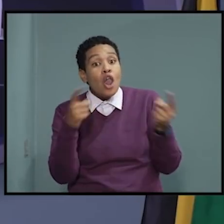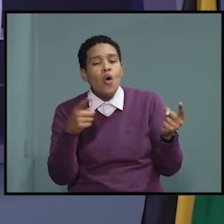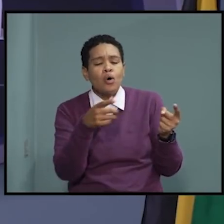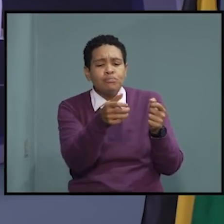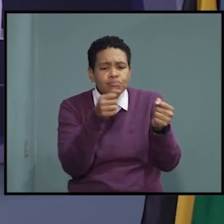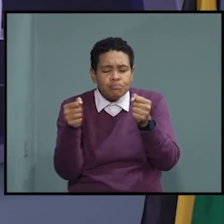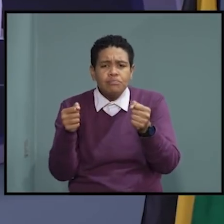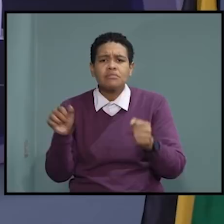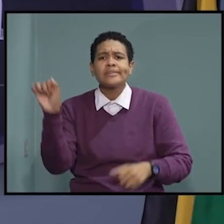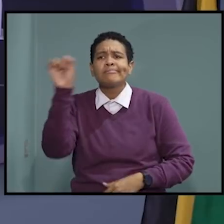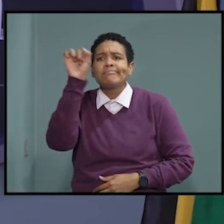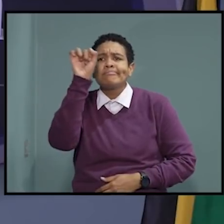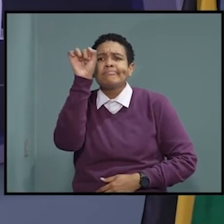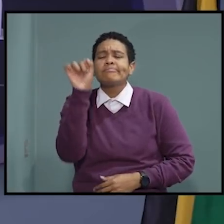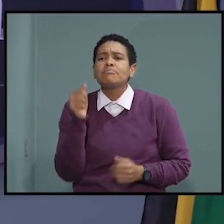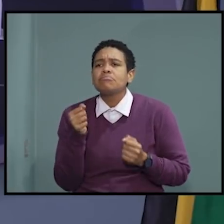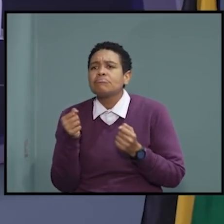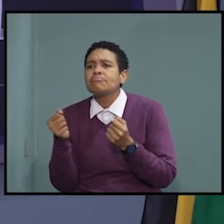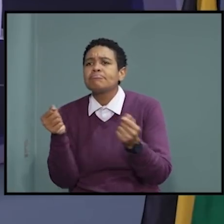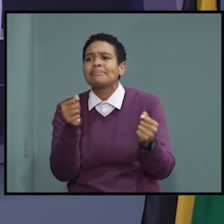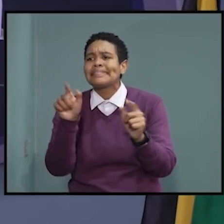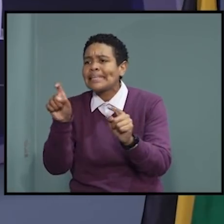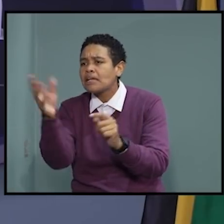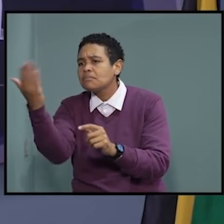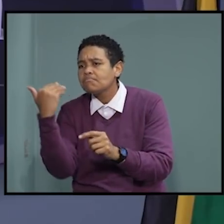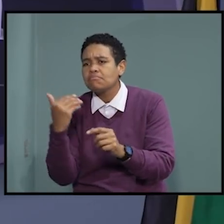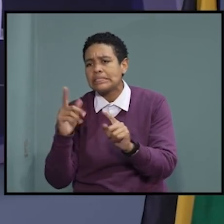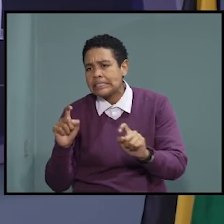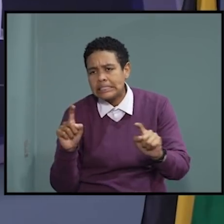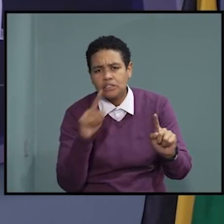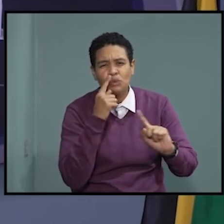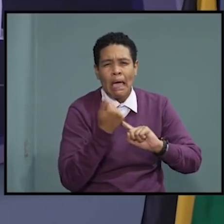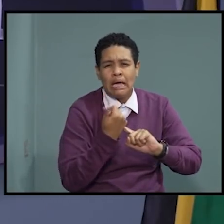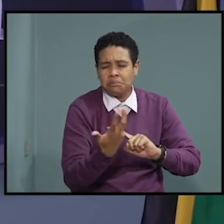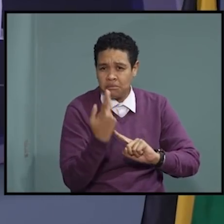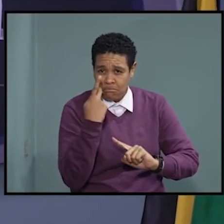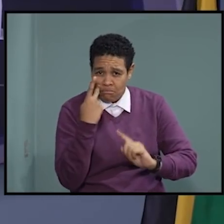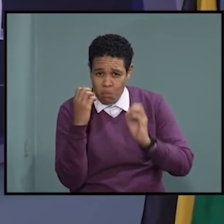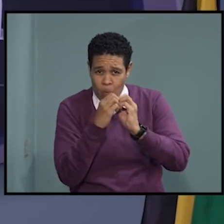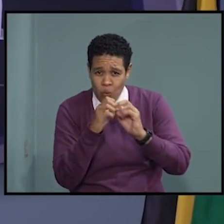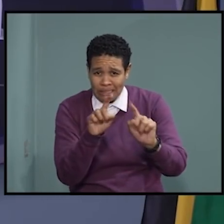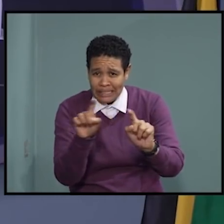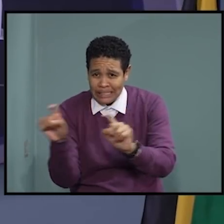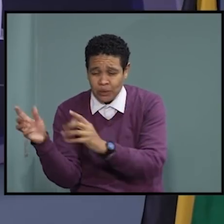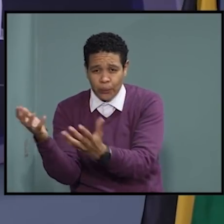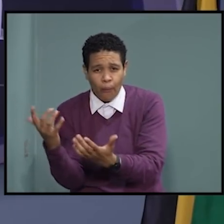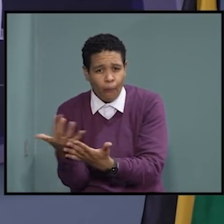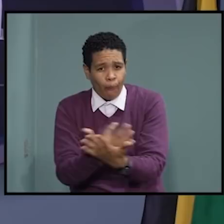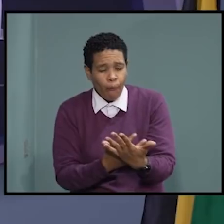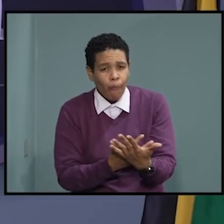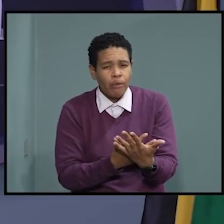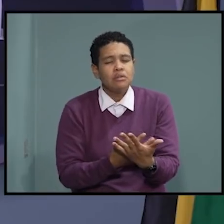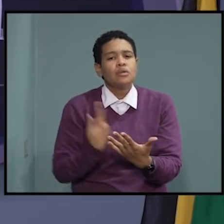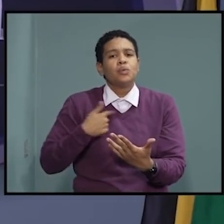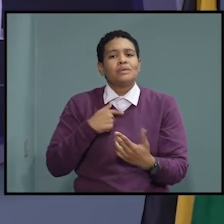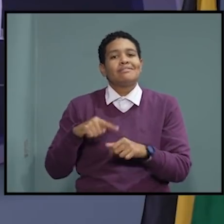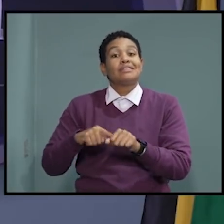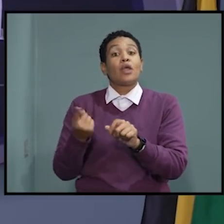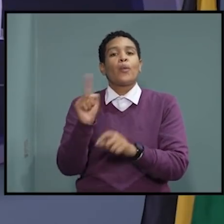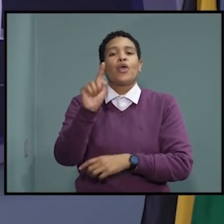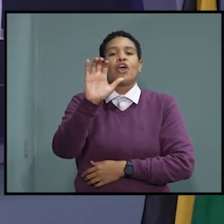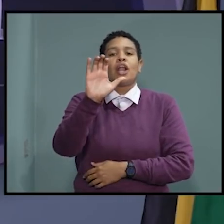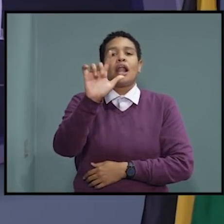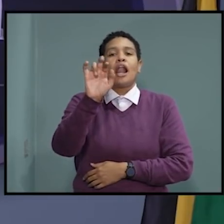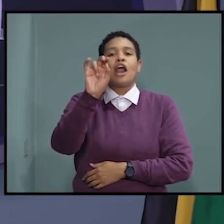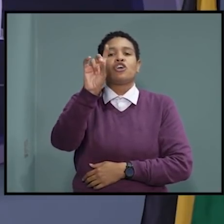mobile testing unit as part of the expanded testing efforts. And we have started in Clarendon,